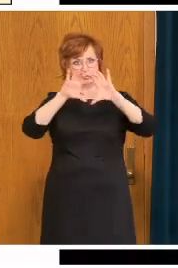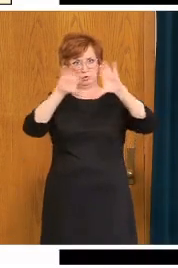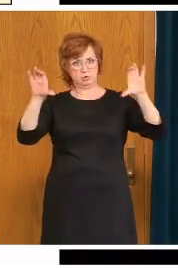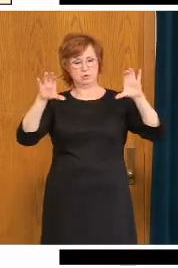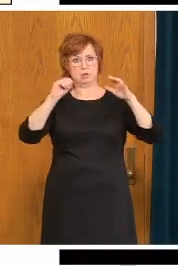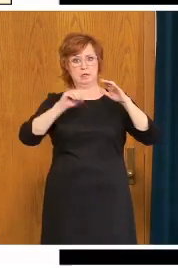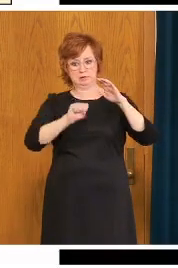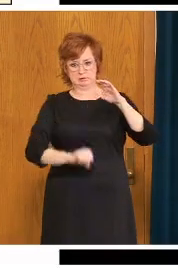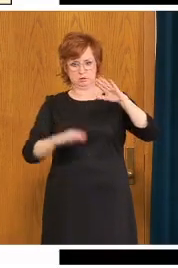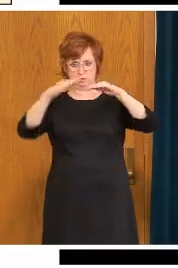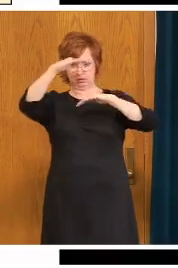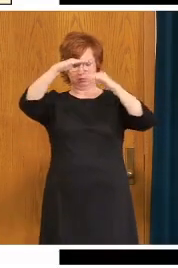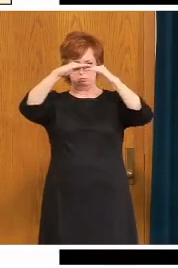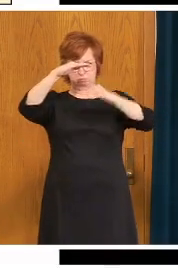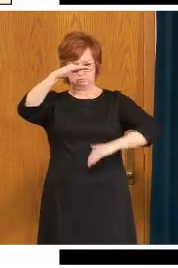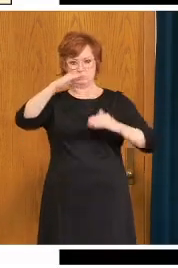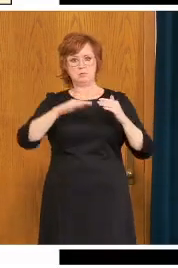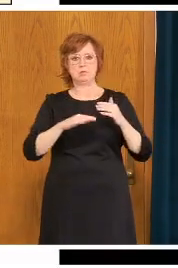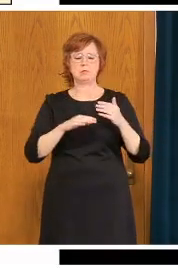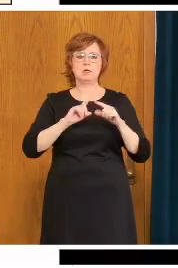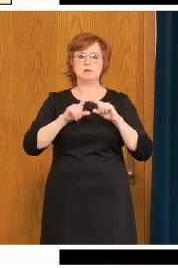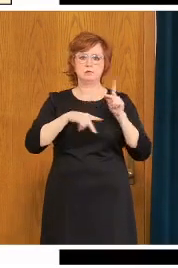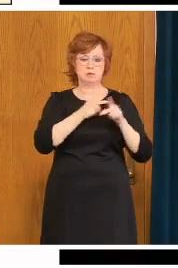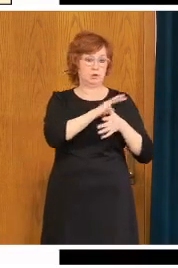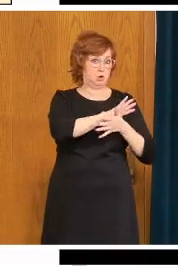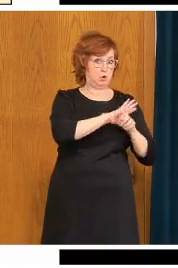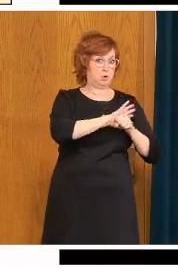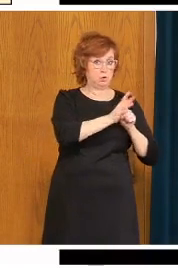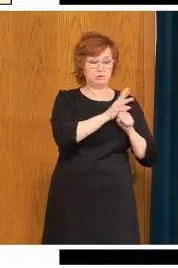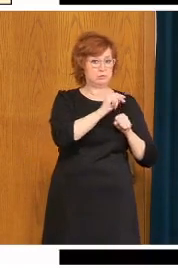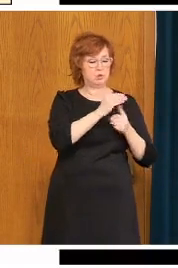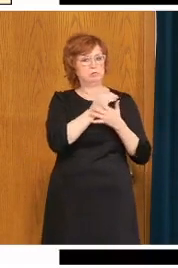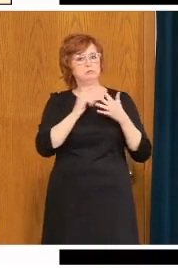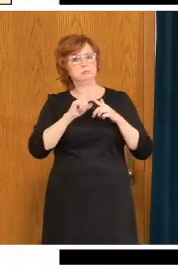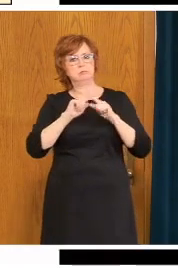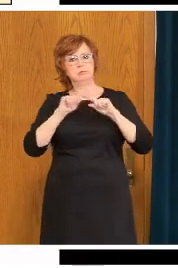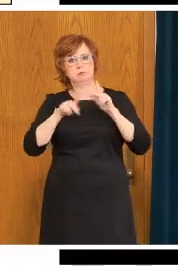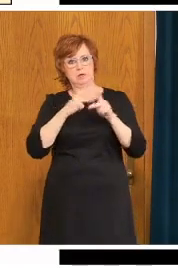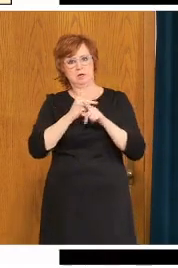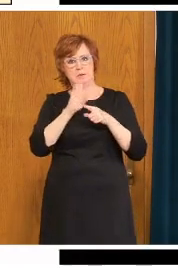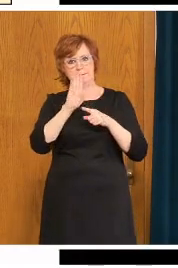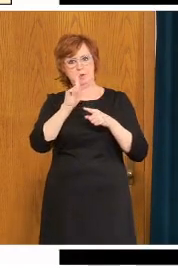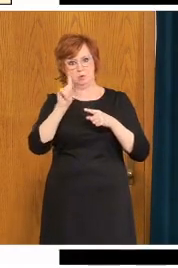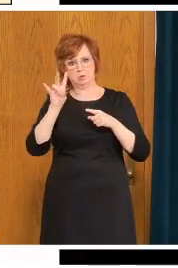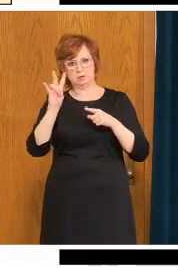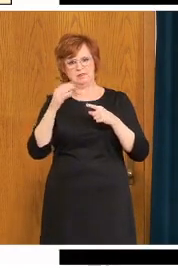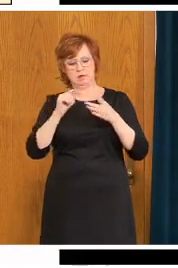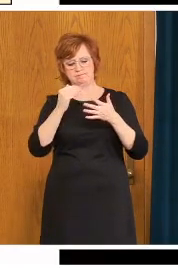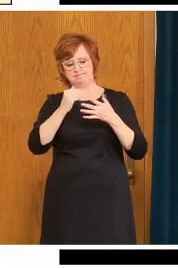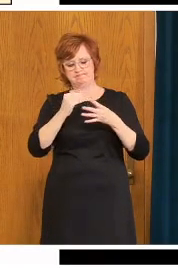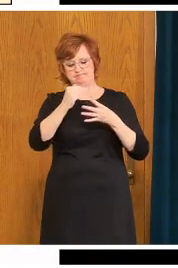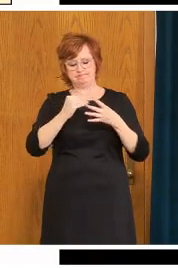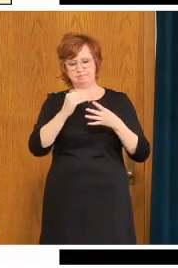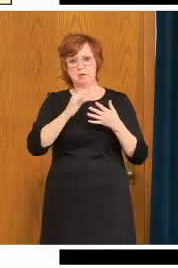Saskatchewan now variants of concern. And of course, we are very concerned that Saskatoon also case numbers are trending up.